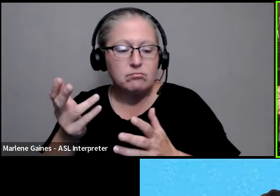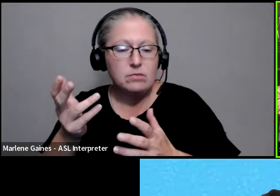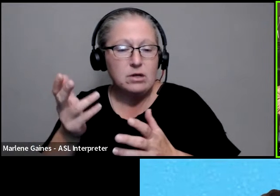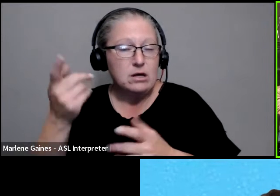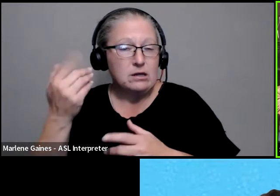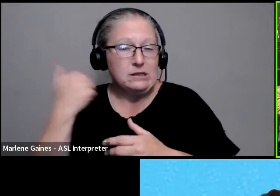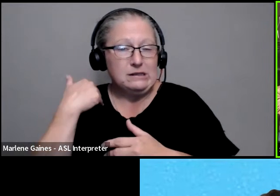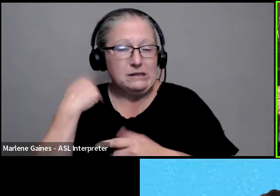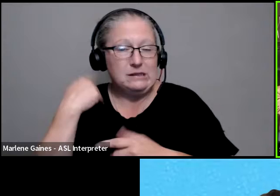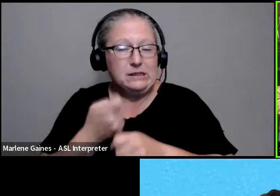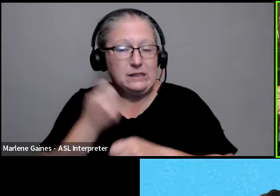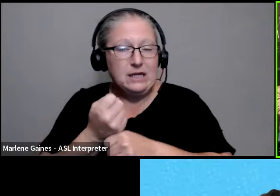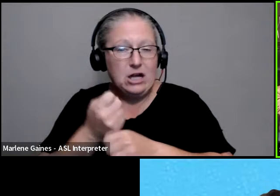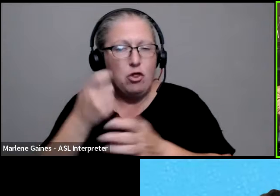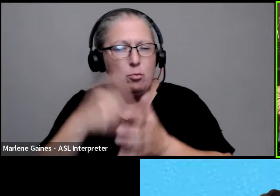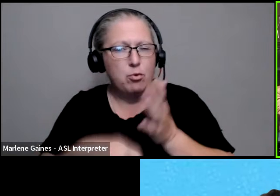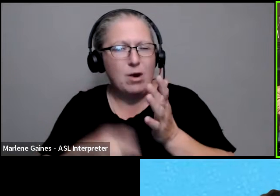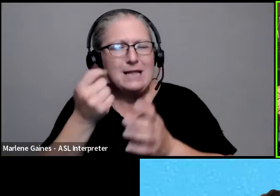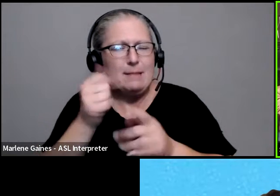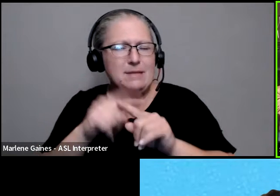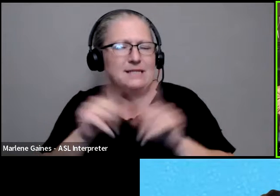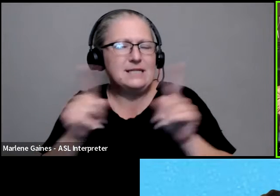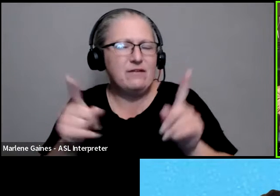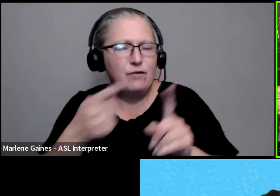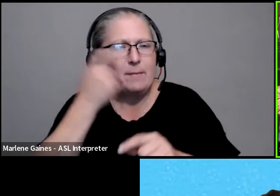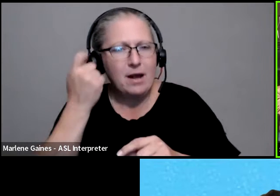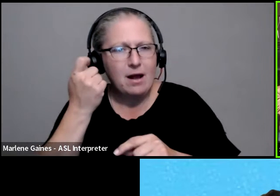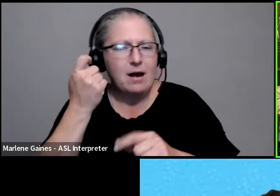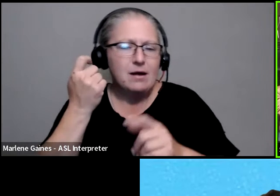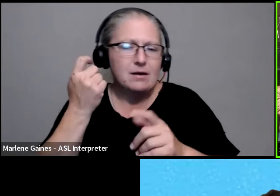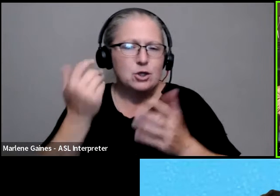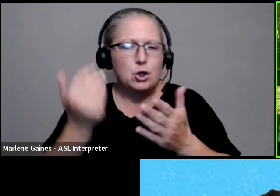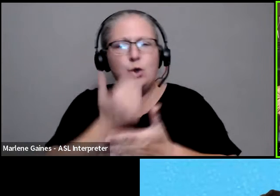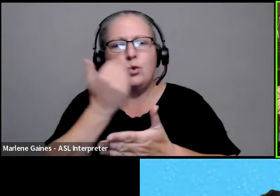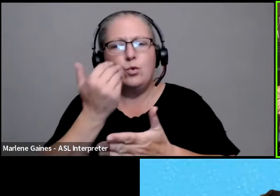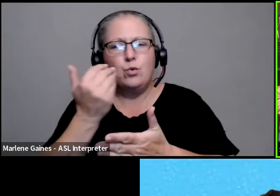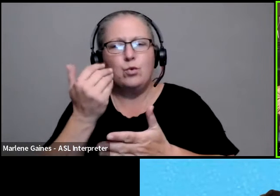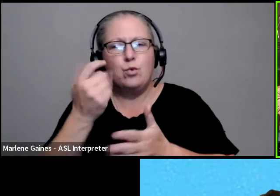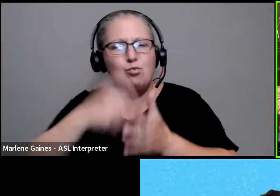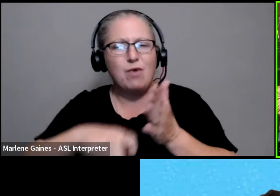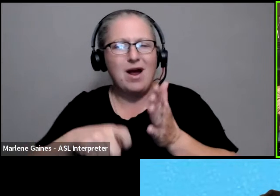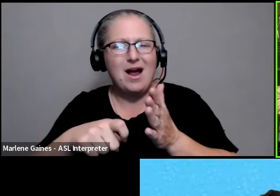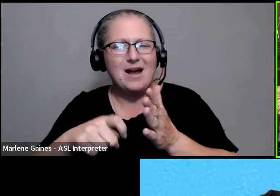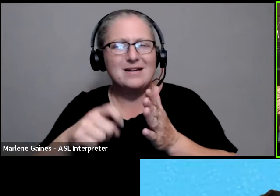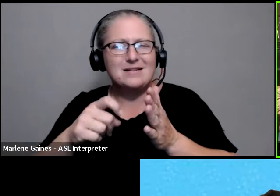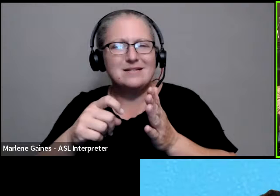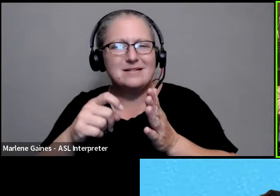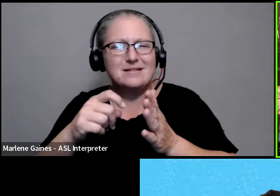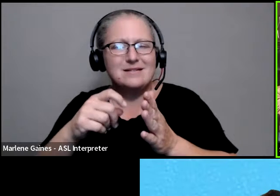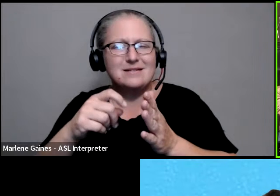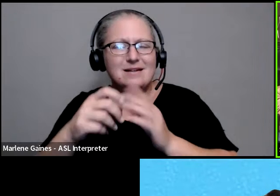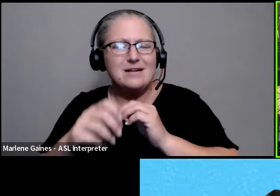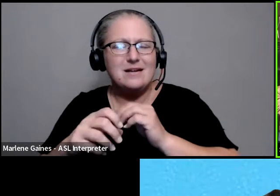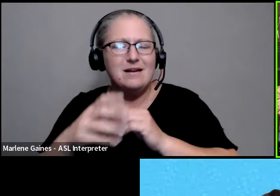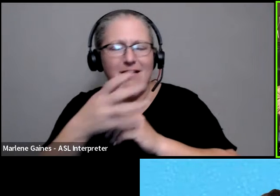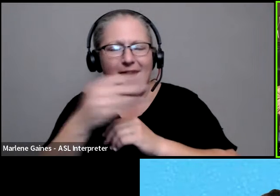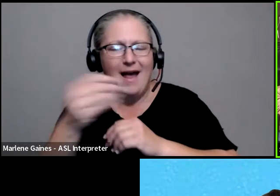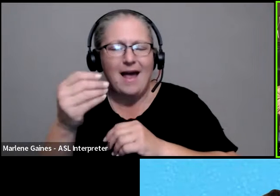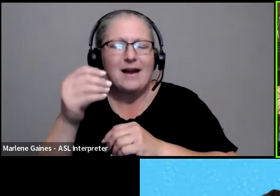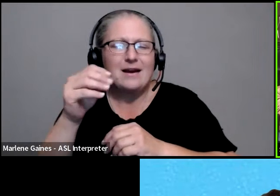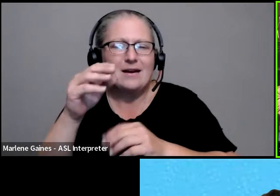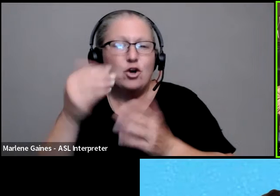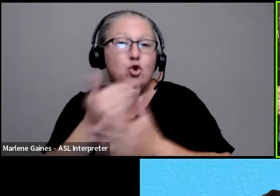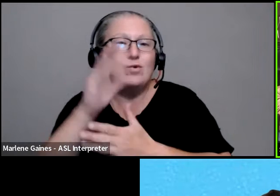past year, the pricing was a little different because there's a new pricing structure and CEO at yonder.